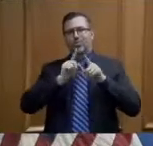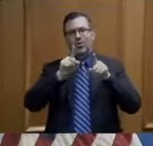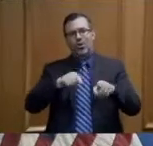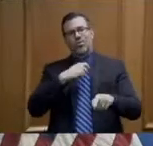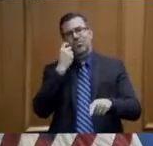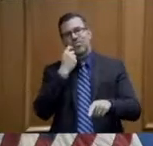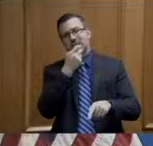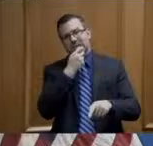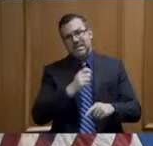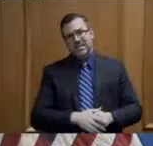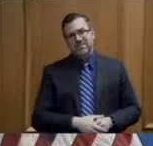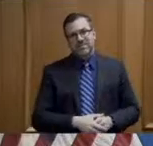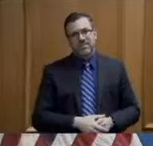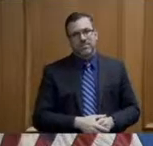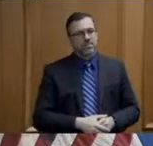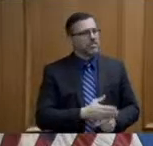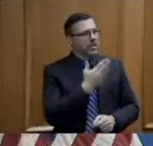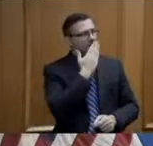Thank you.